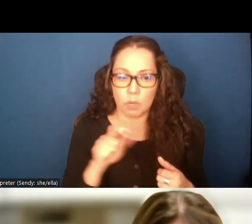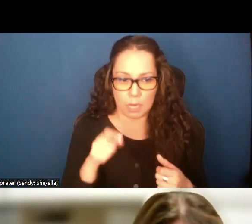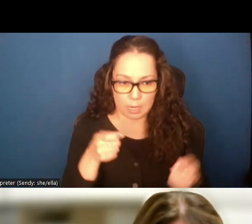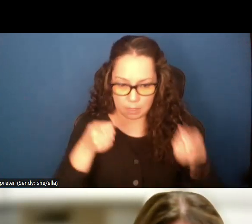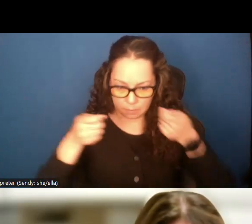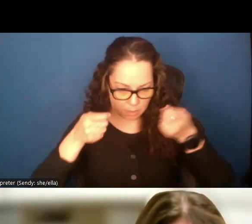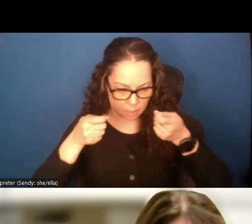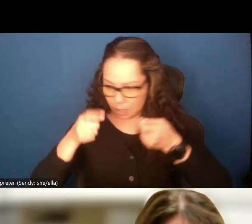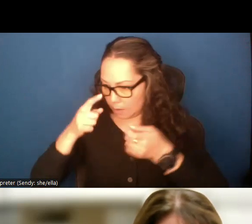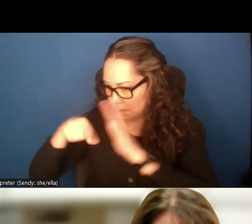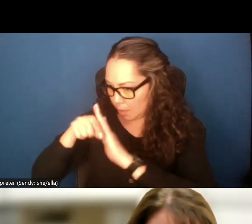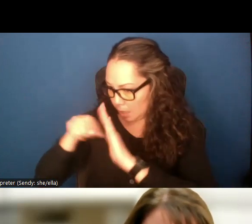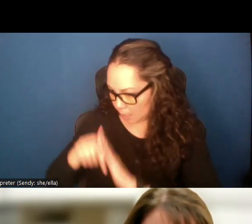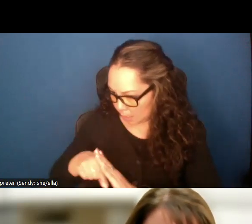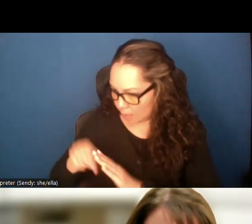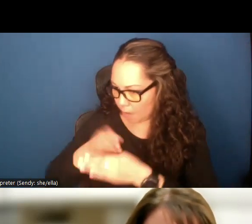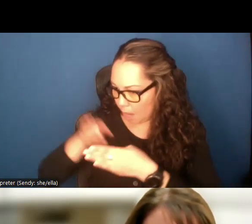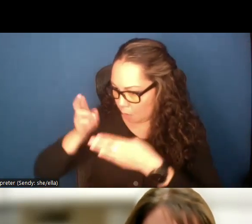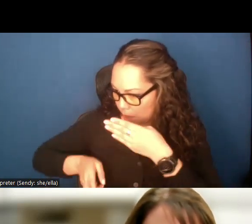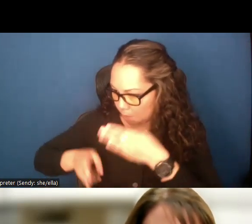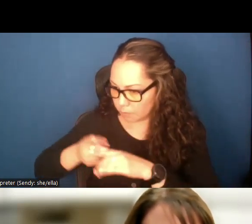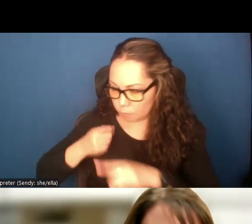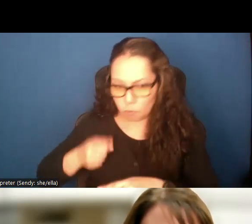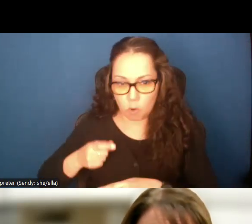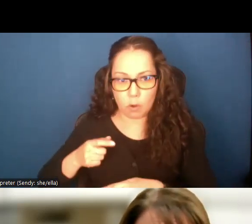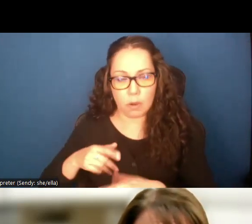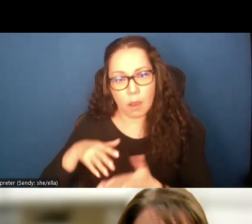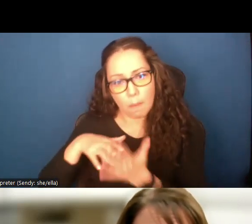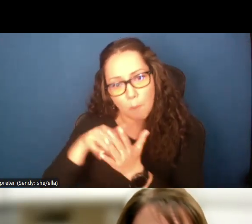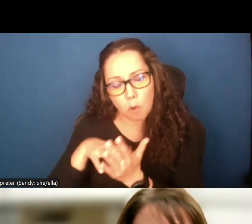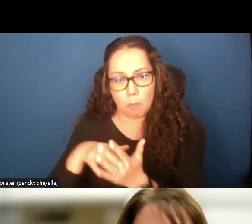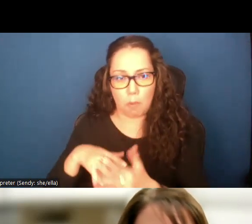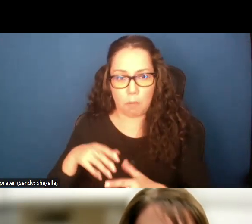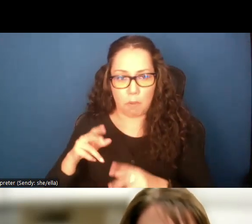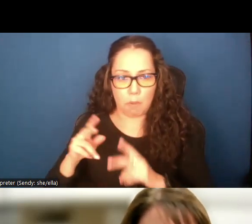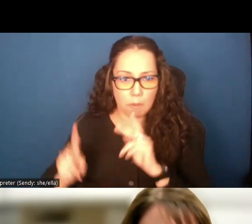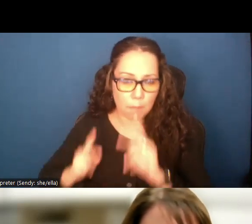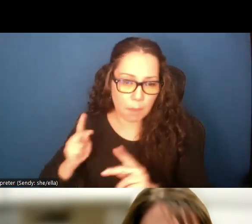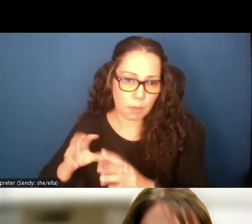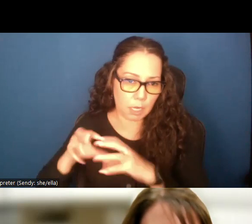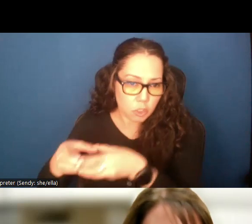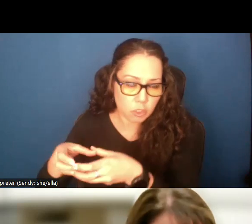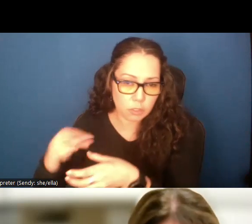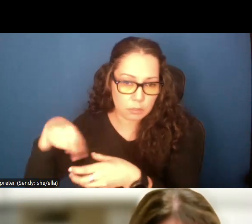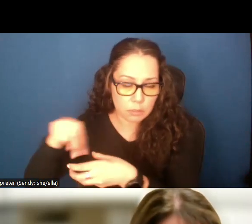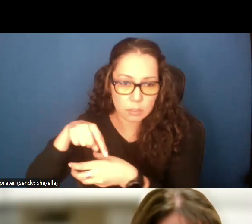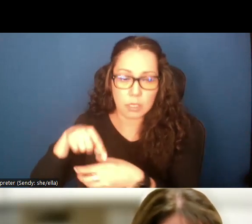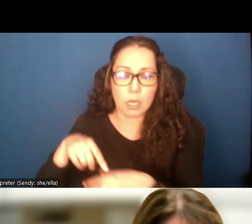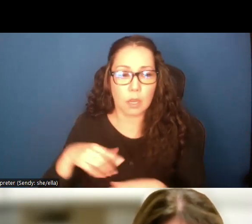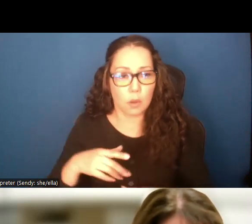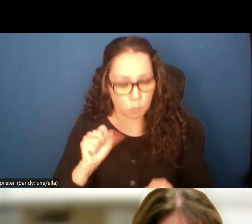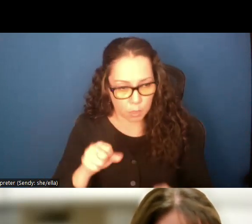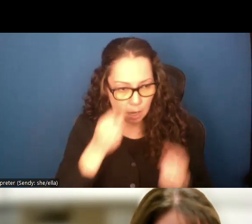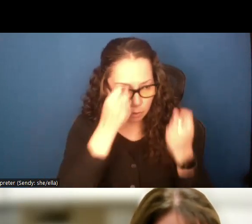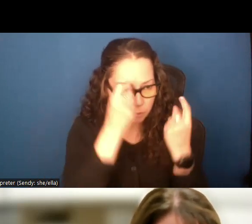vulnerable populations. We understand and we appreciate there is an